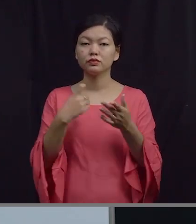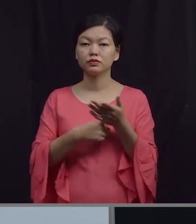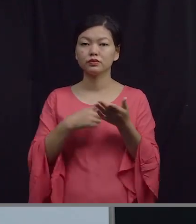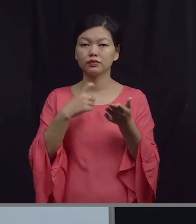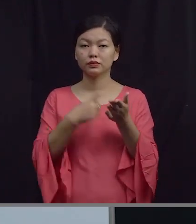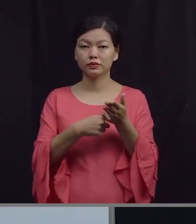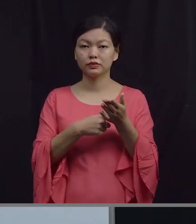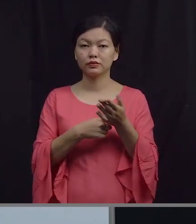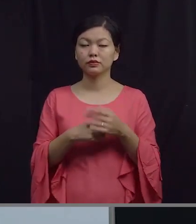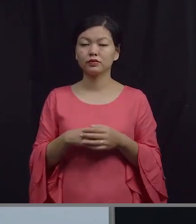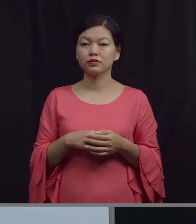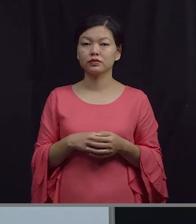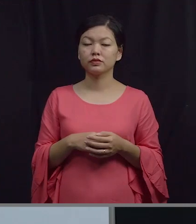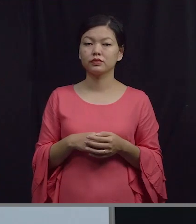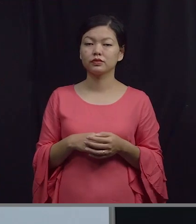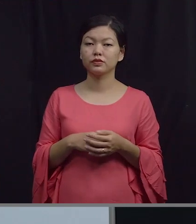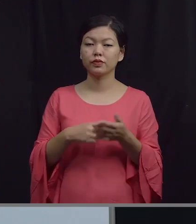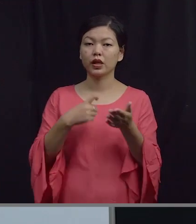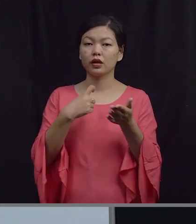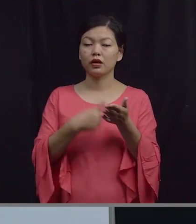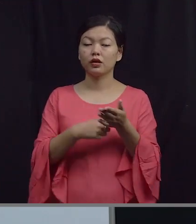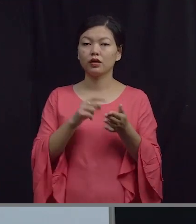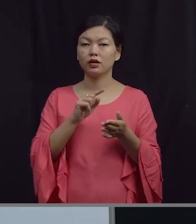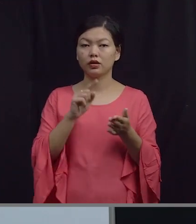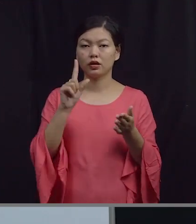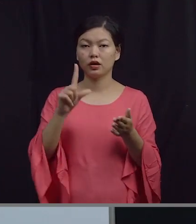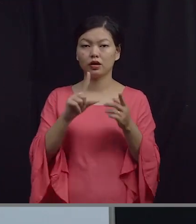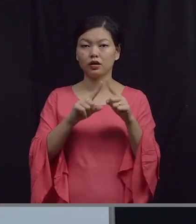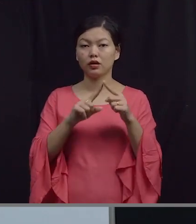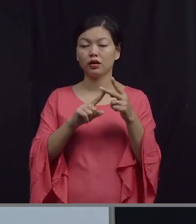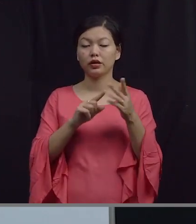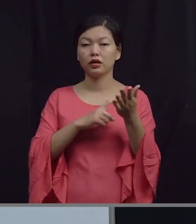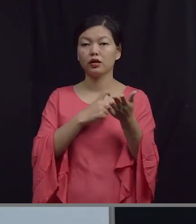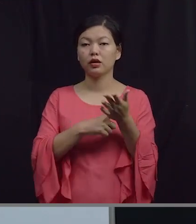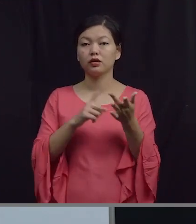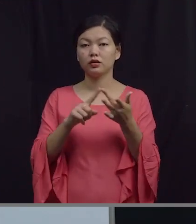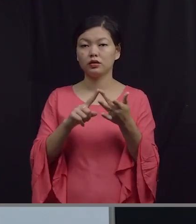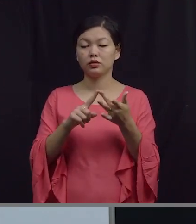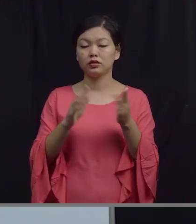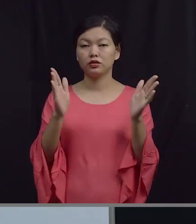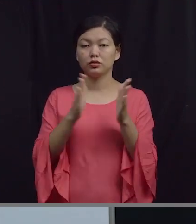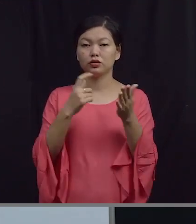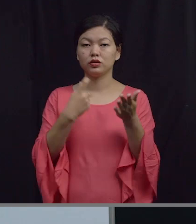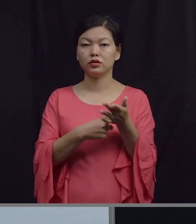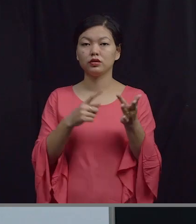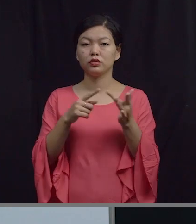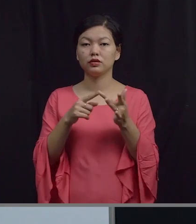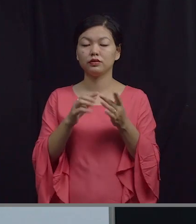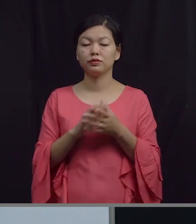of air, water. Refractive index of what? So I'll write in short, Ri means refractive index of, that